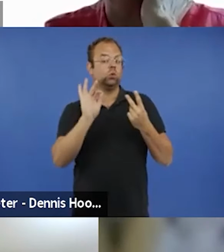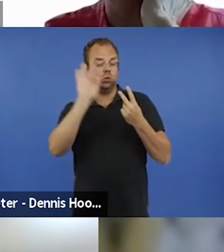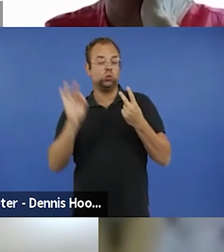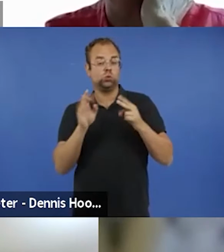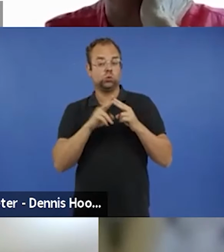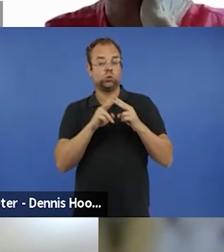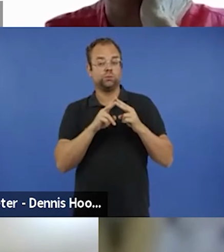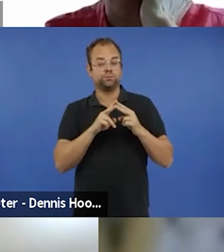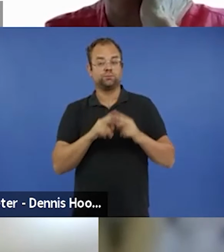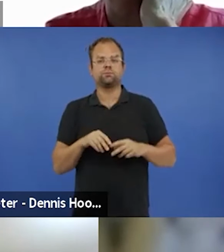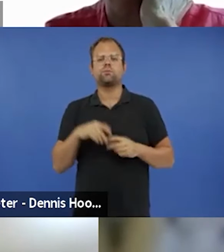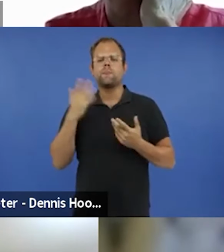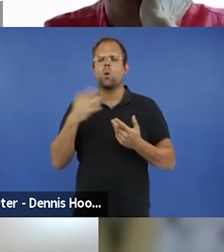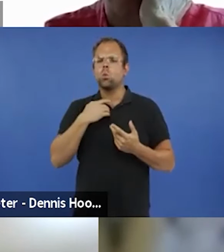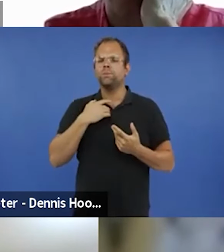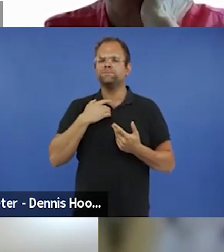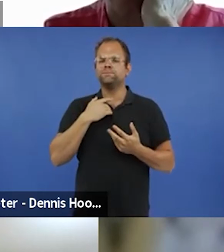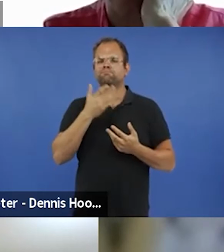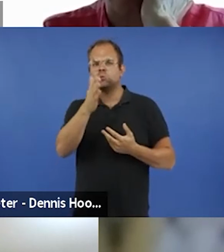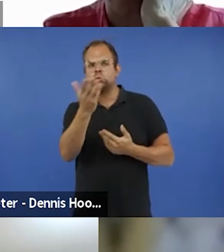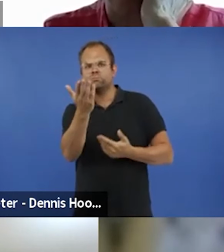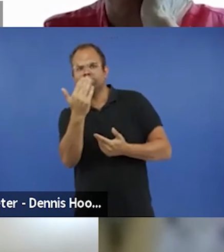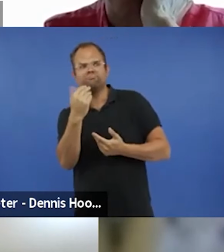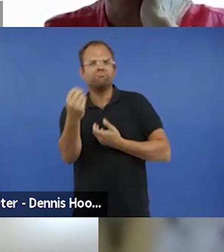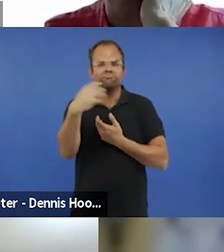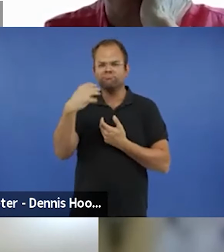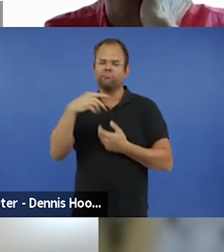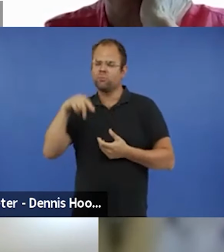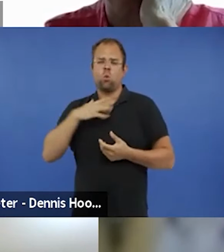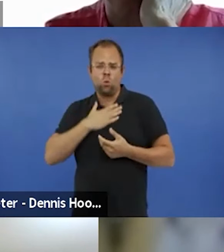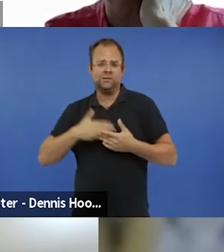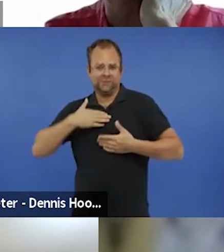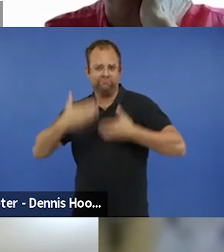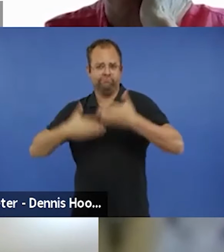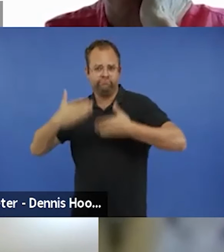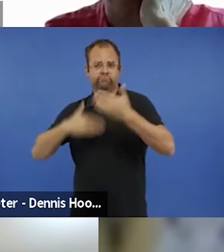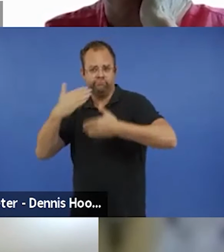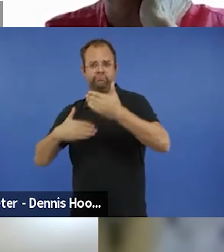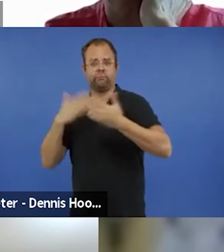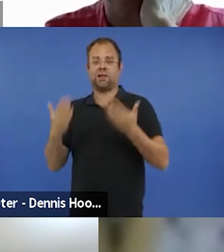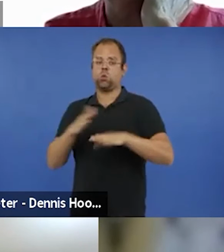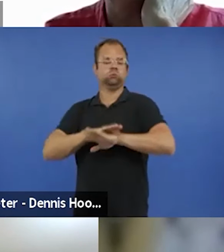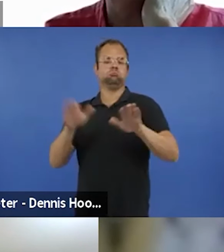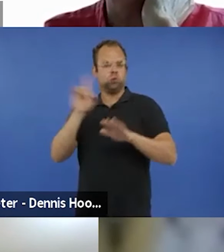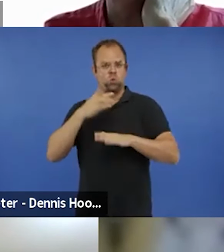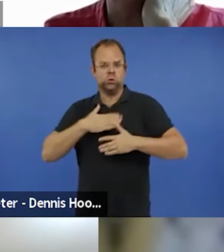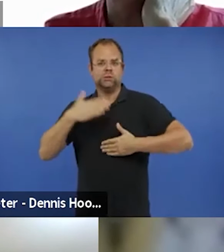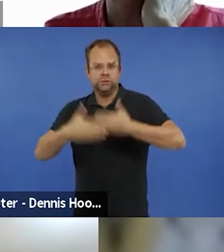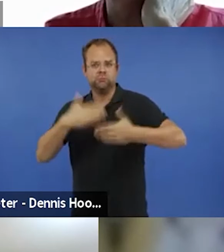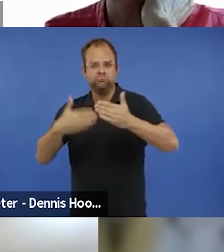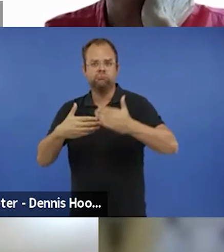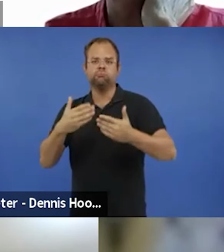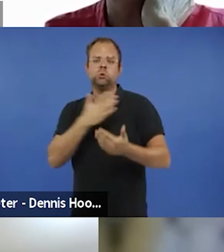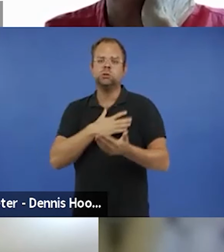this topic and utilize the structures that your breakout rooms provided to you to give